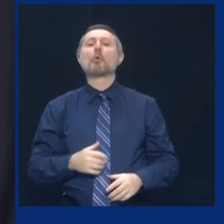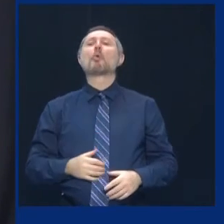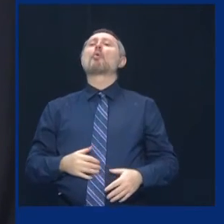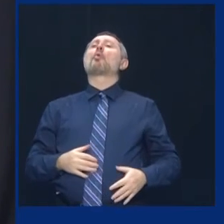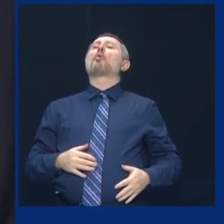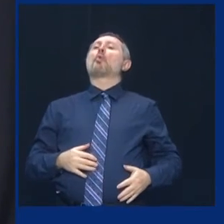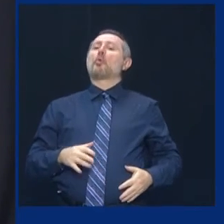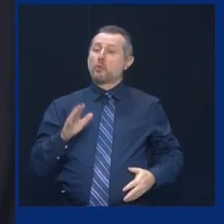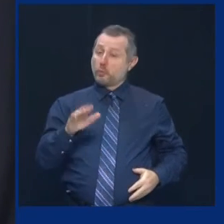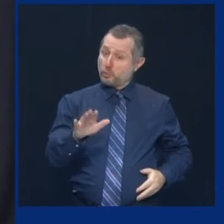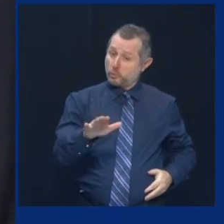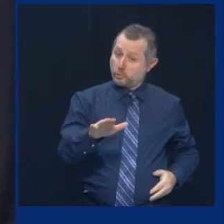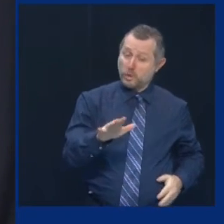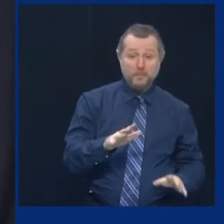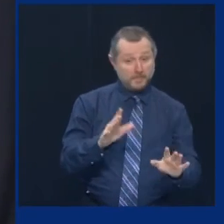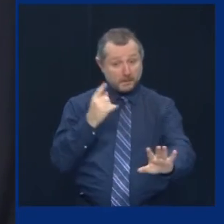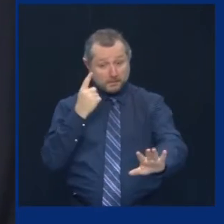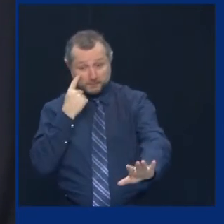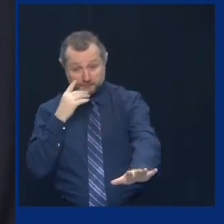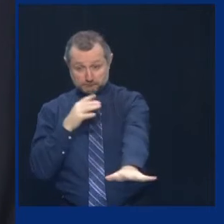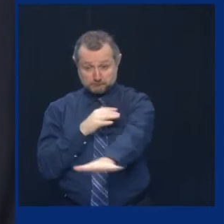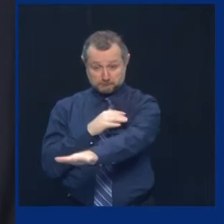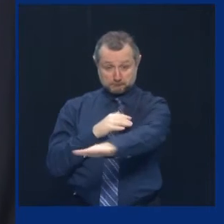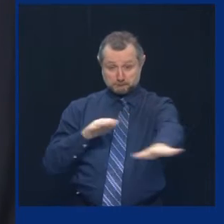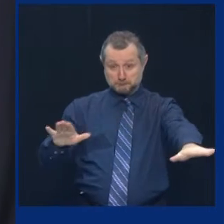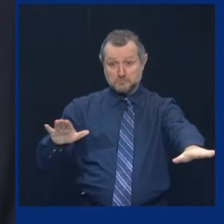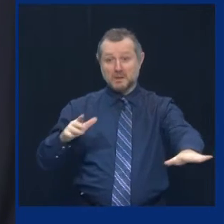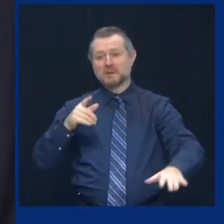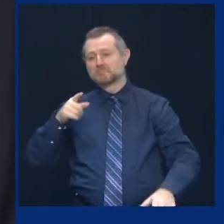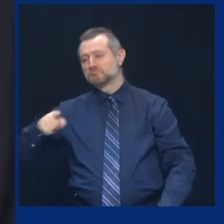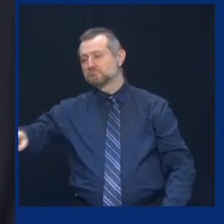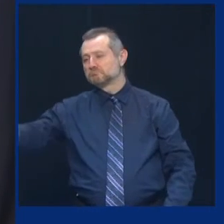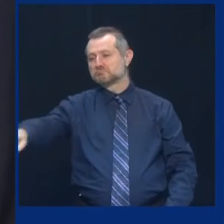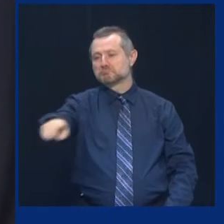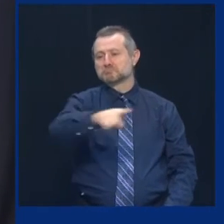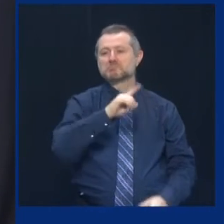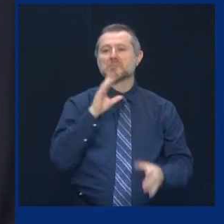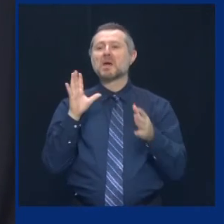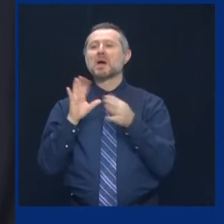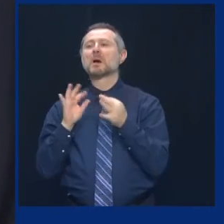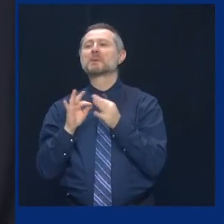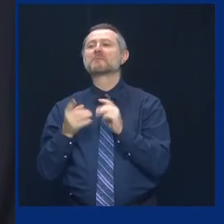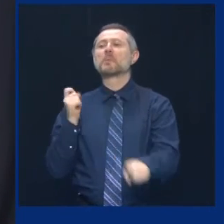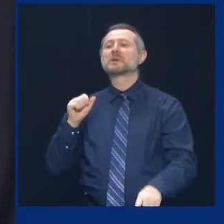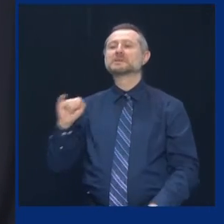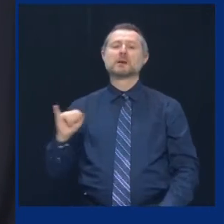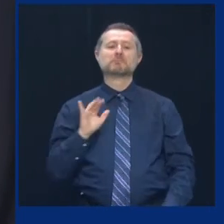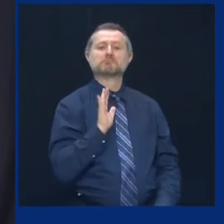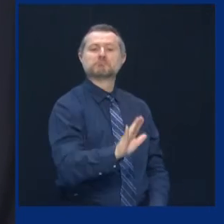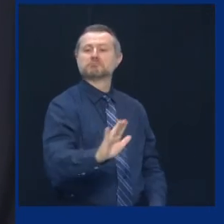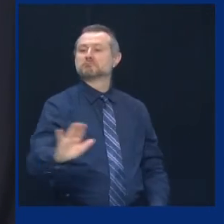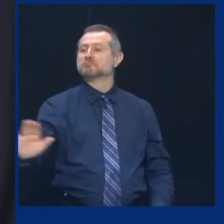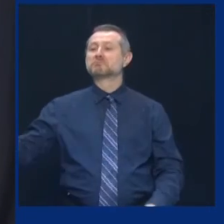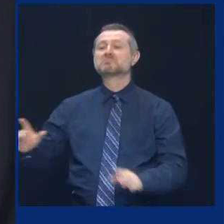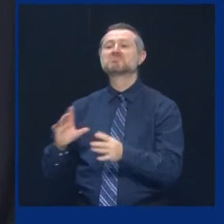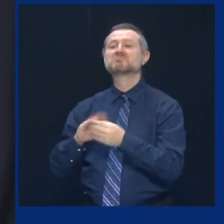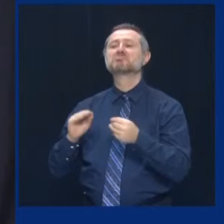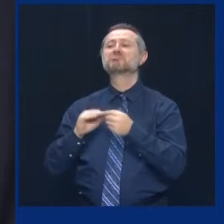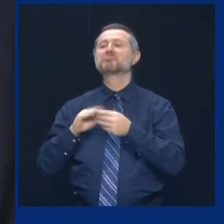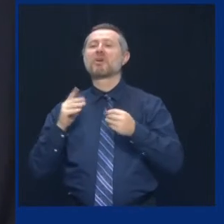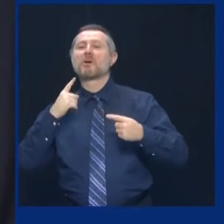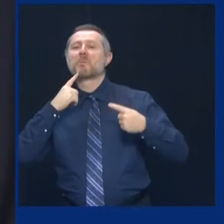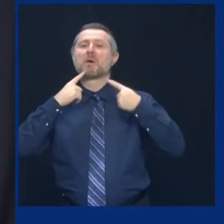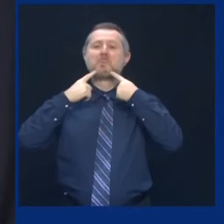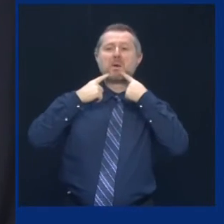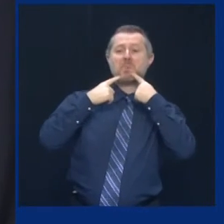If you listen to many of the comments of Staten Islanders and the actions of